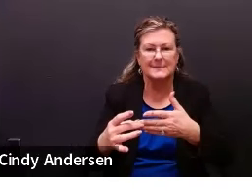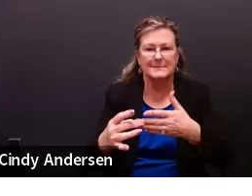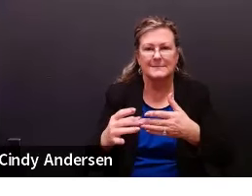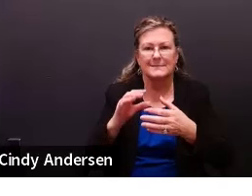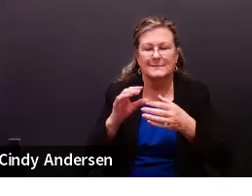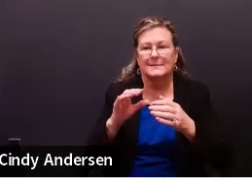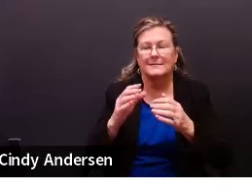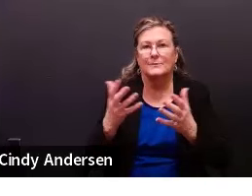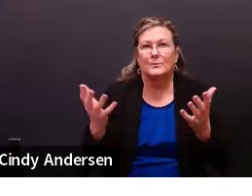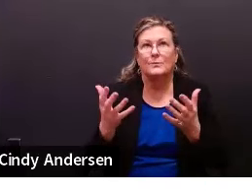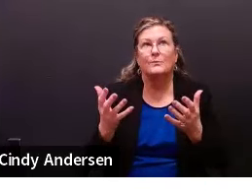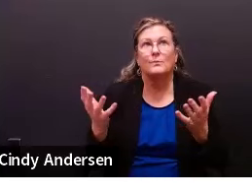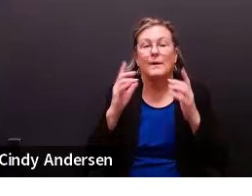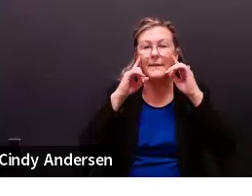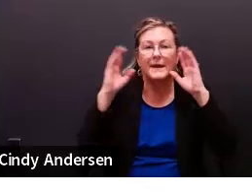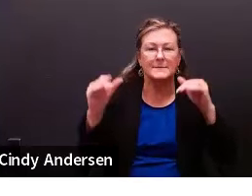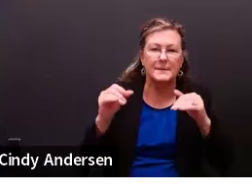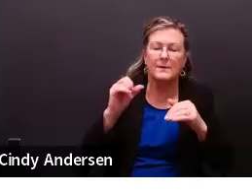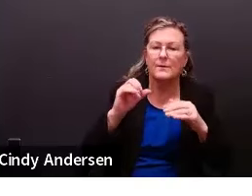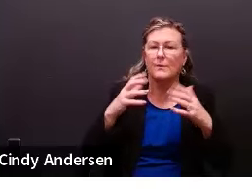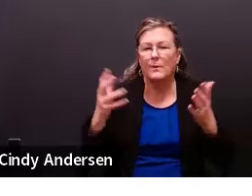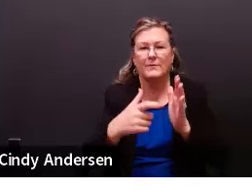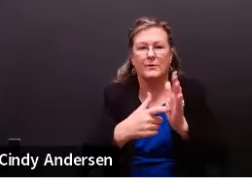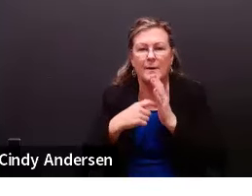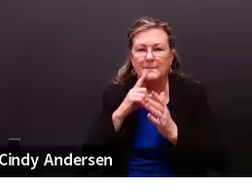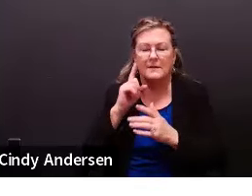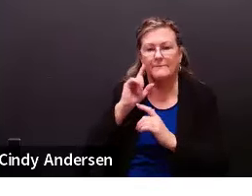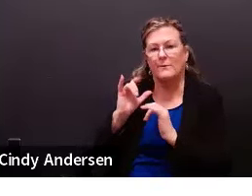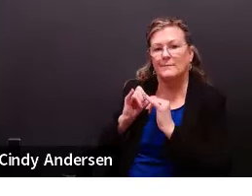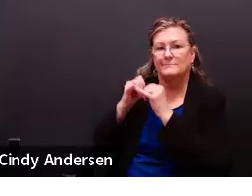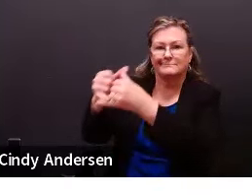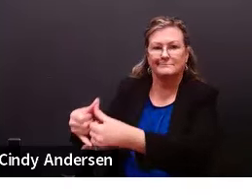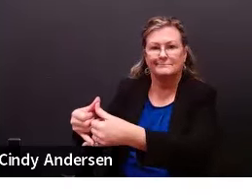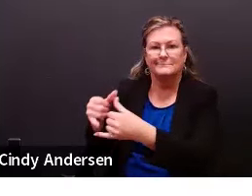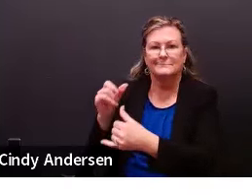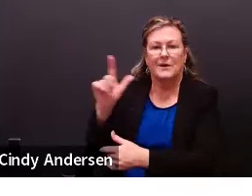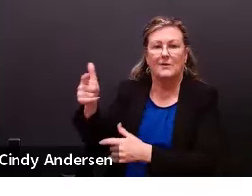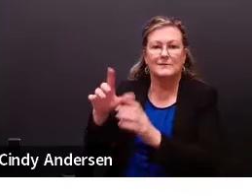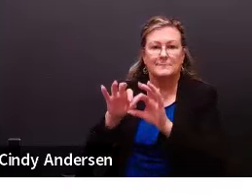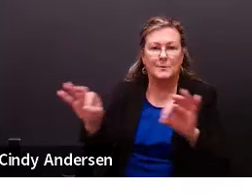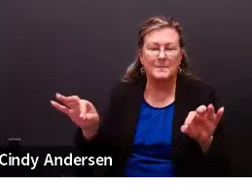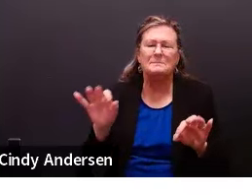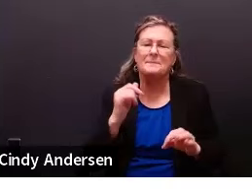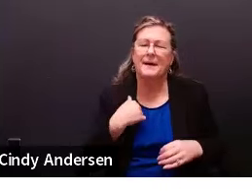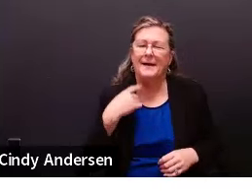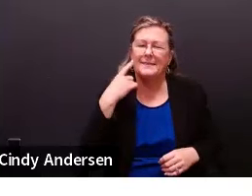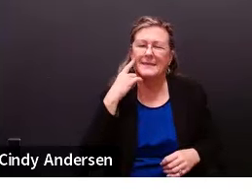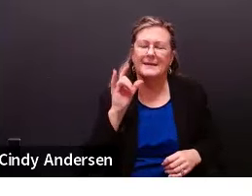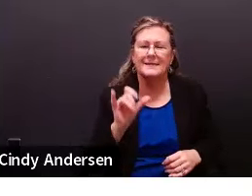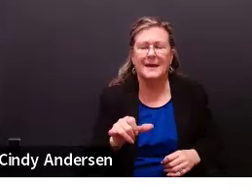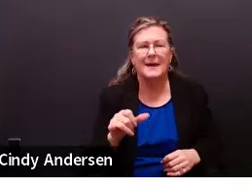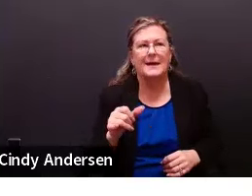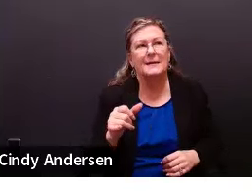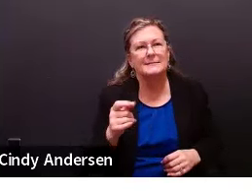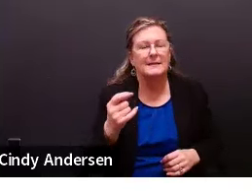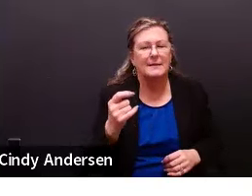the expectations or requirements for awarding an alternate diploma, which I think has made it a little